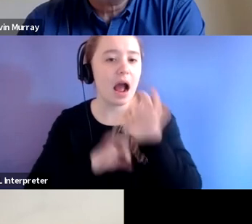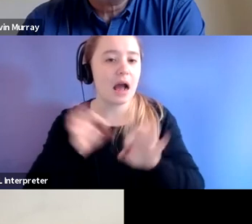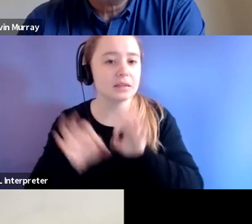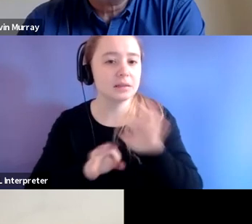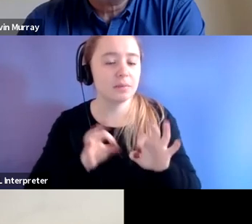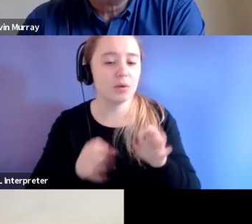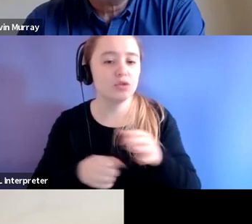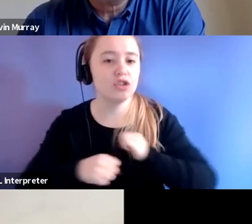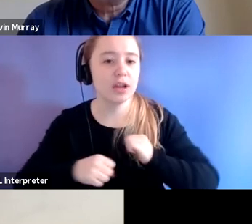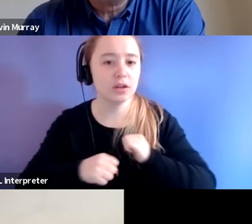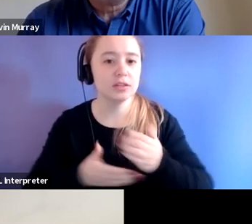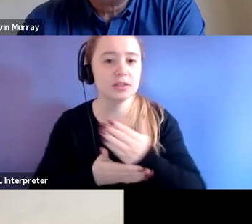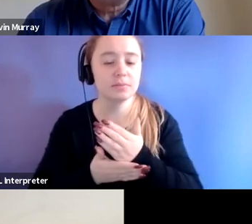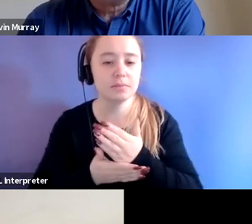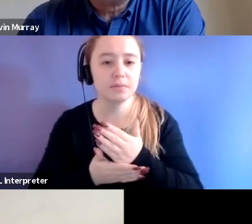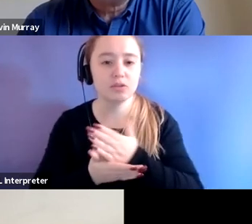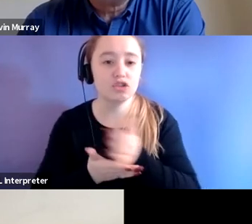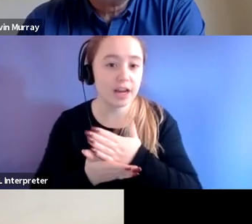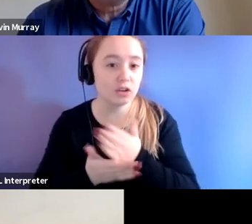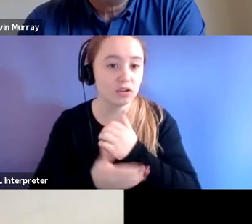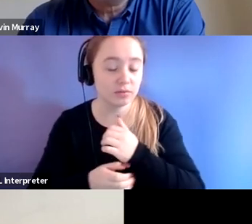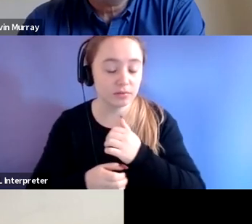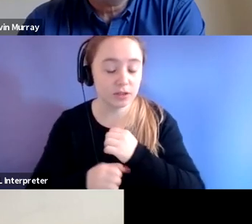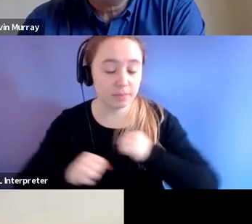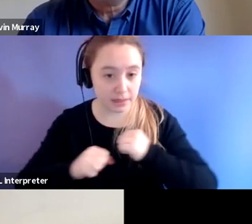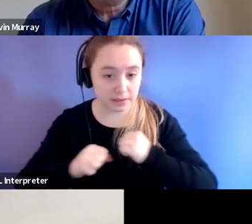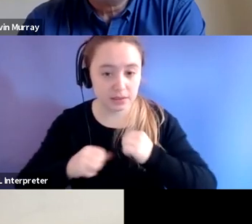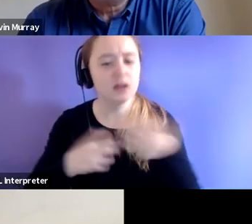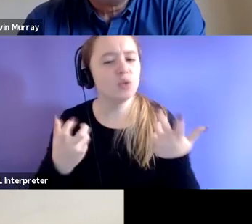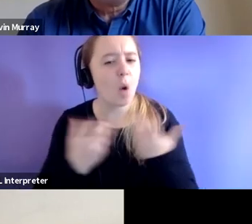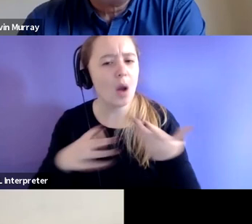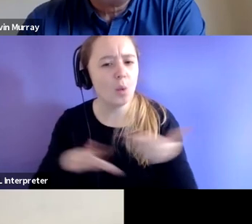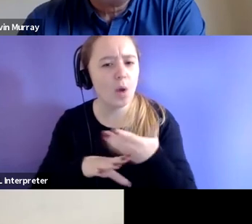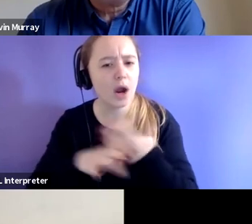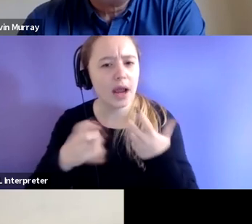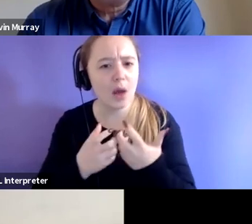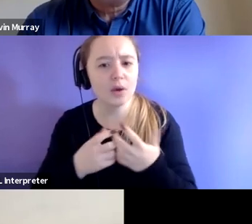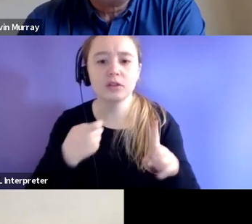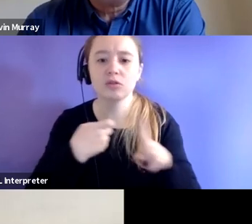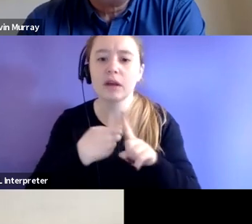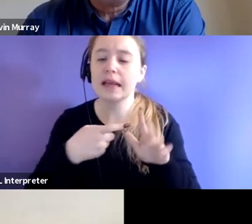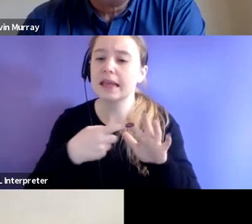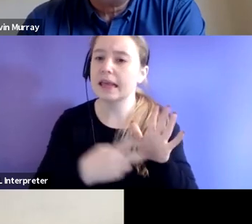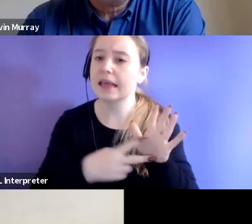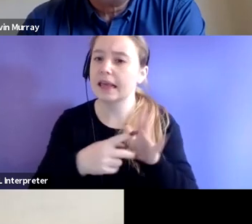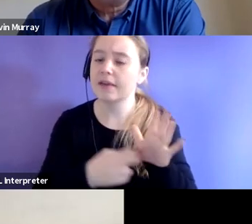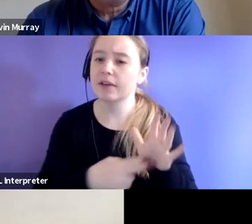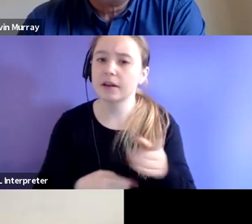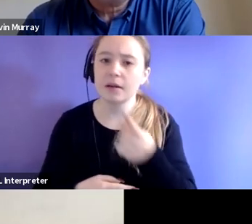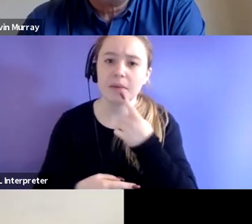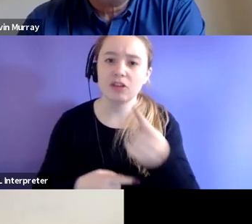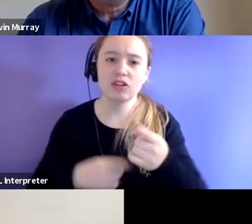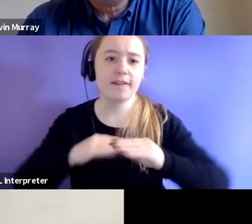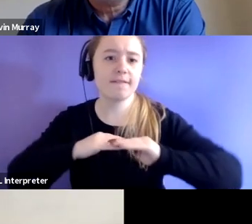do shared spaces work in the kind of concept of 20-minute neighbourhoods? We're hearing about, Kevin, you mentioned your presentation about flush and